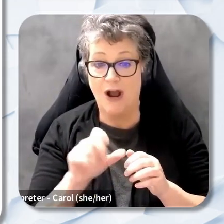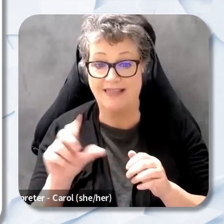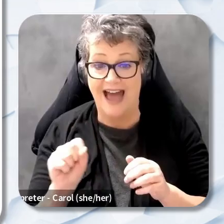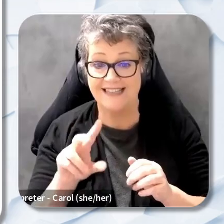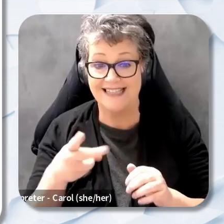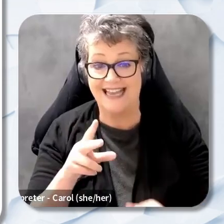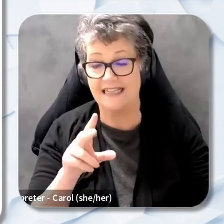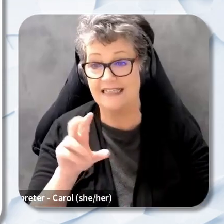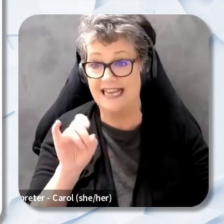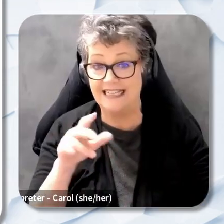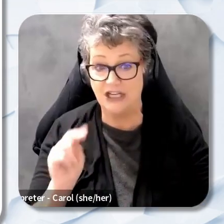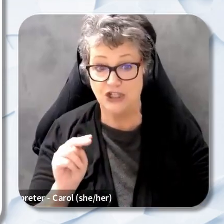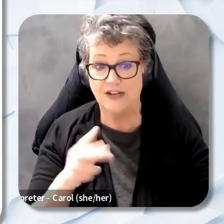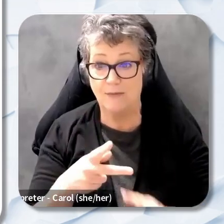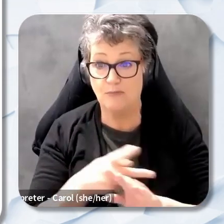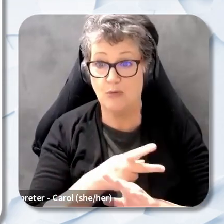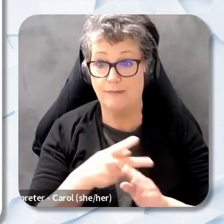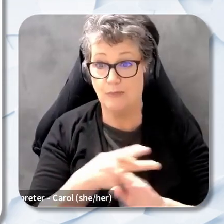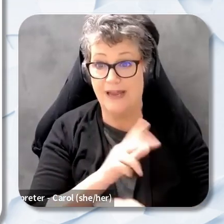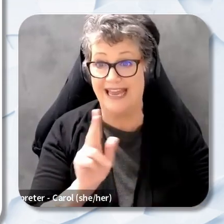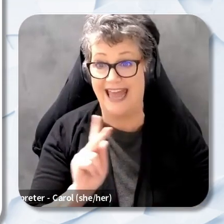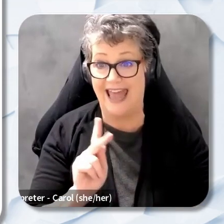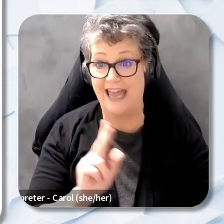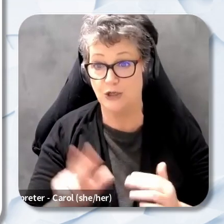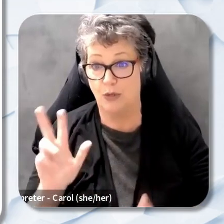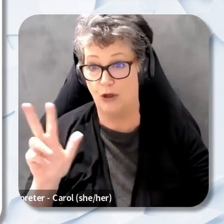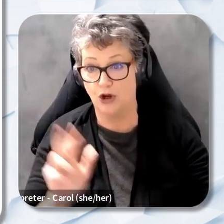observers. Next slide, please.